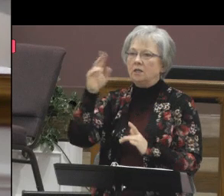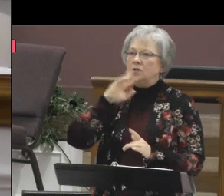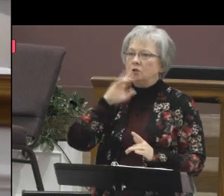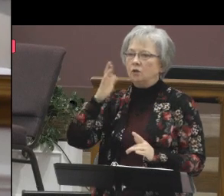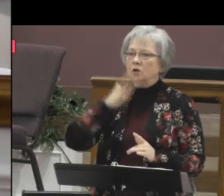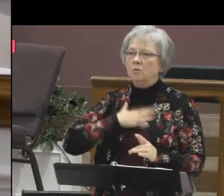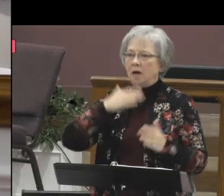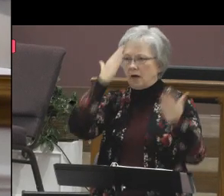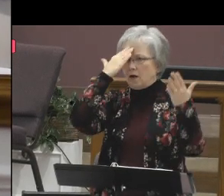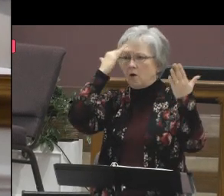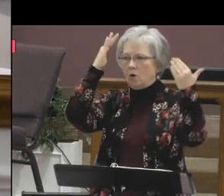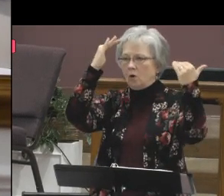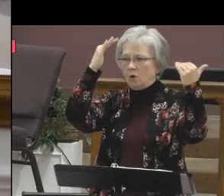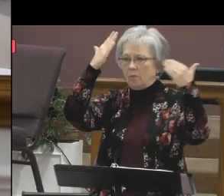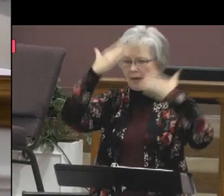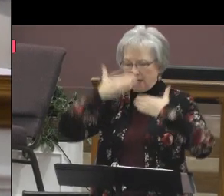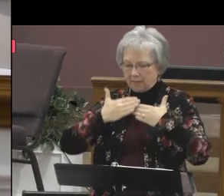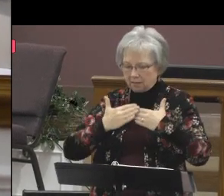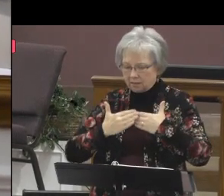Jesus,